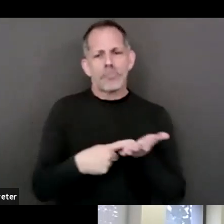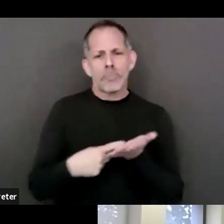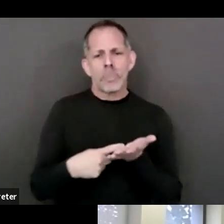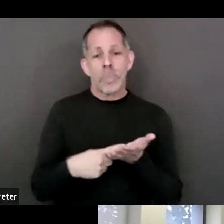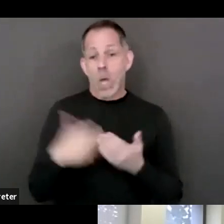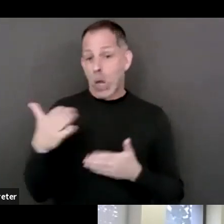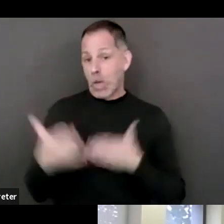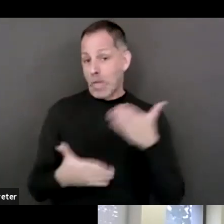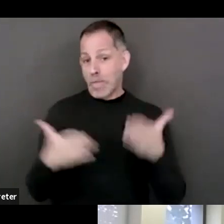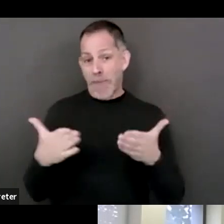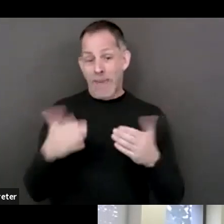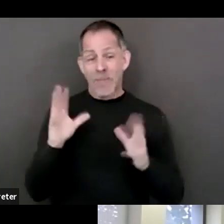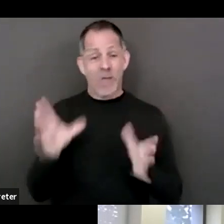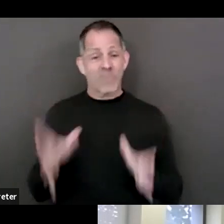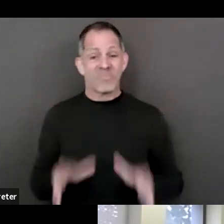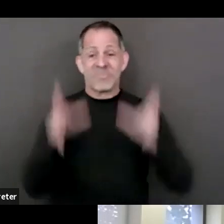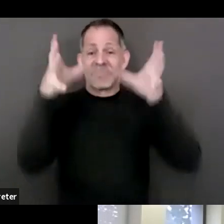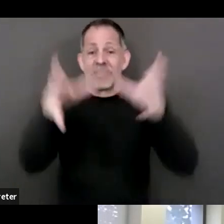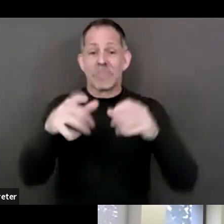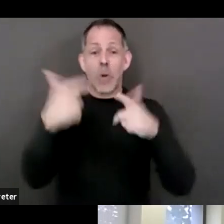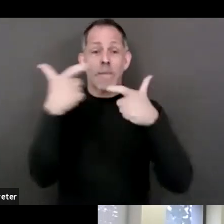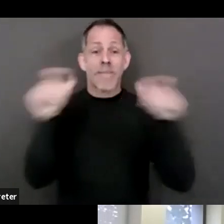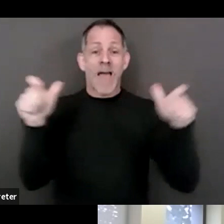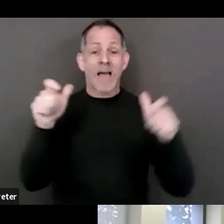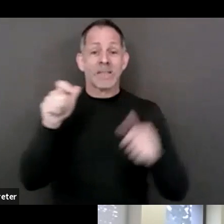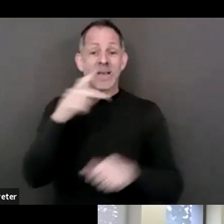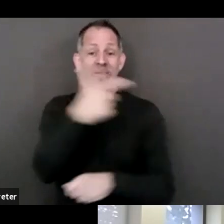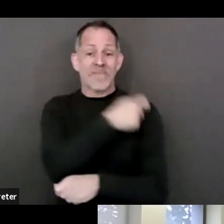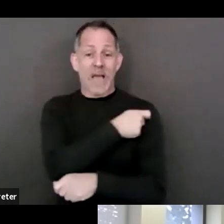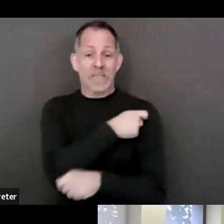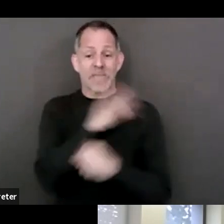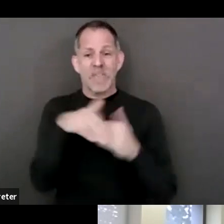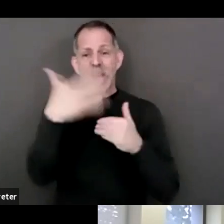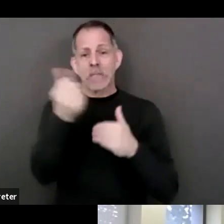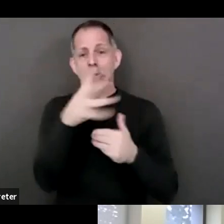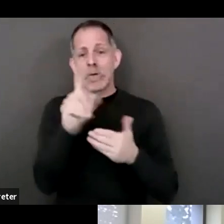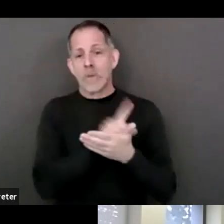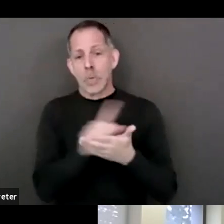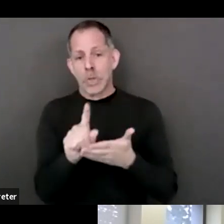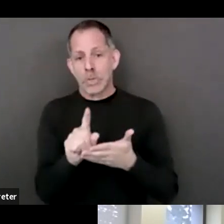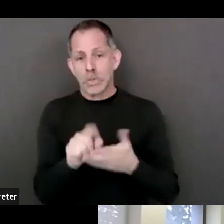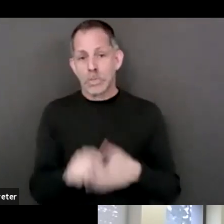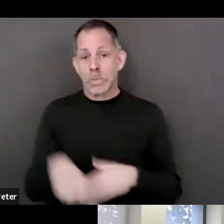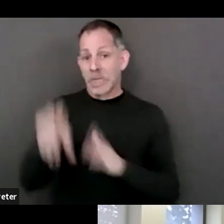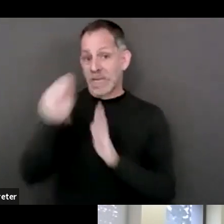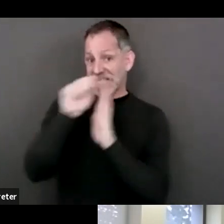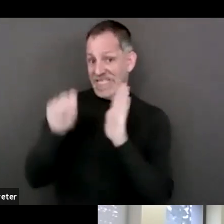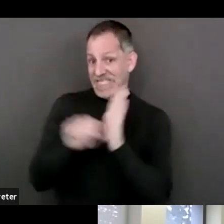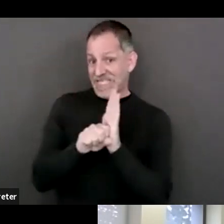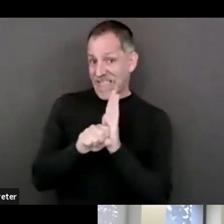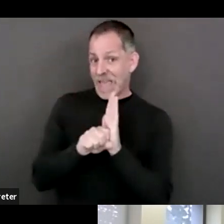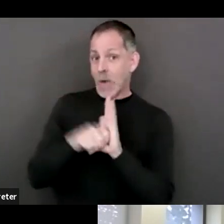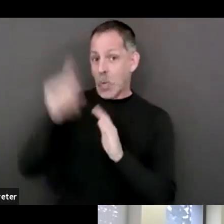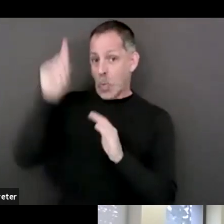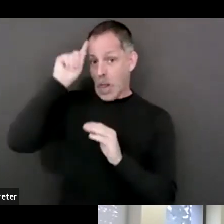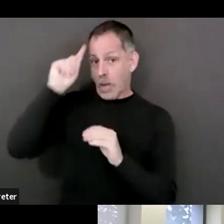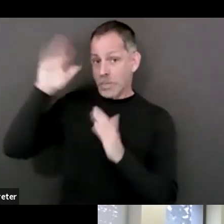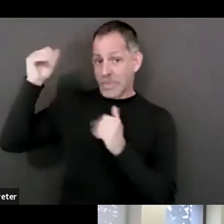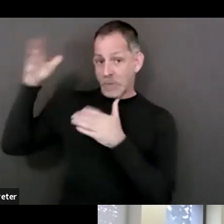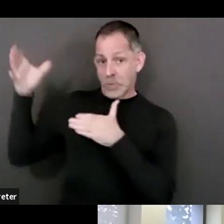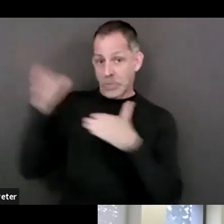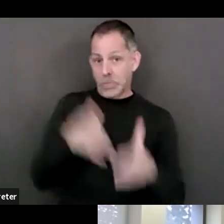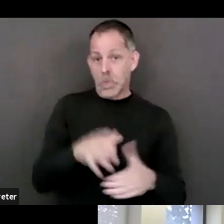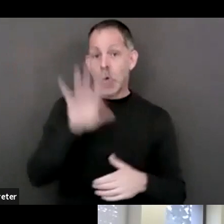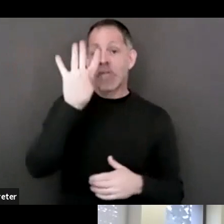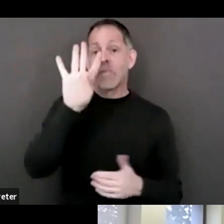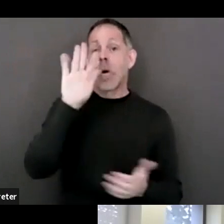state anticipates allocating only 4,000 doses statewide. So our 10%